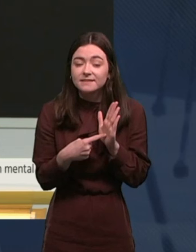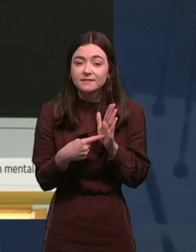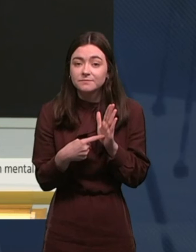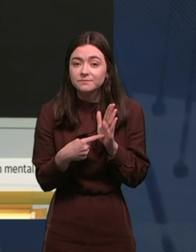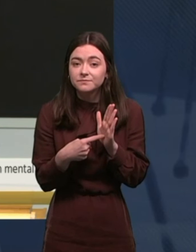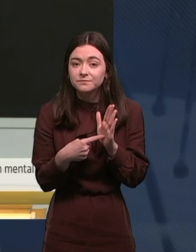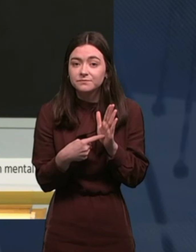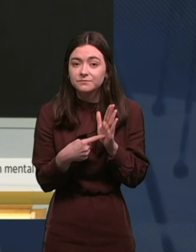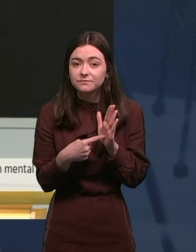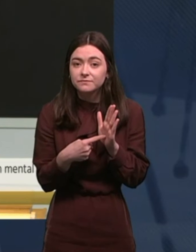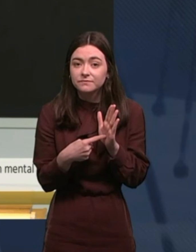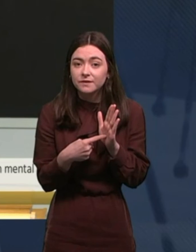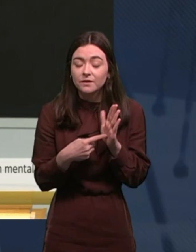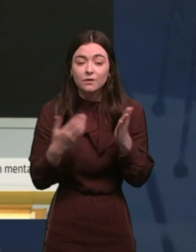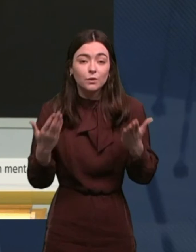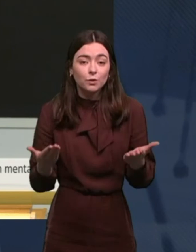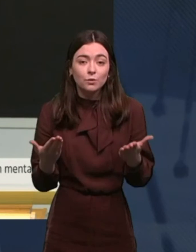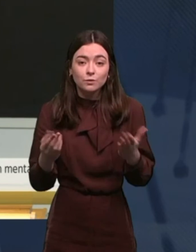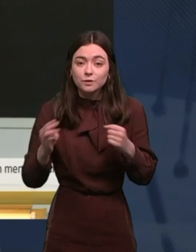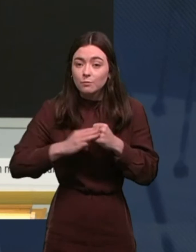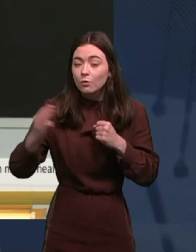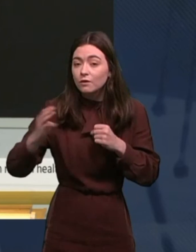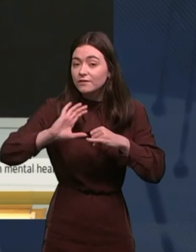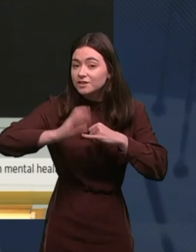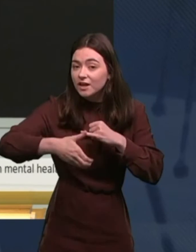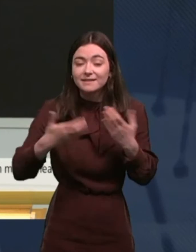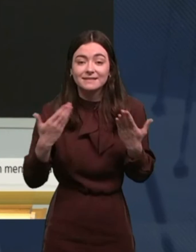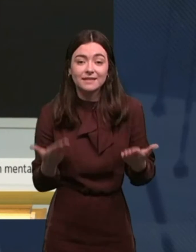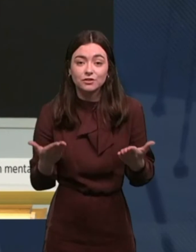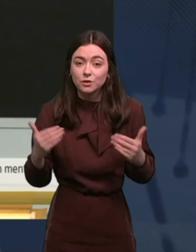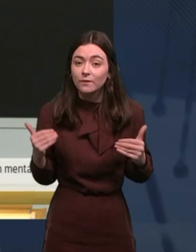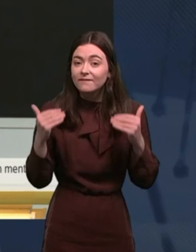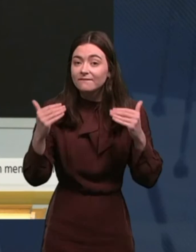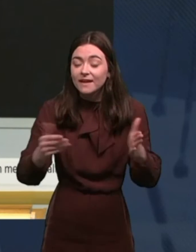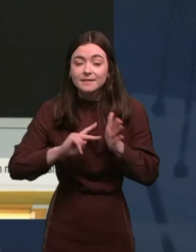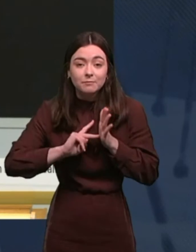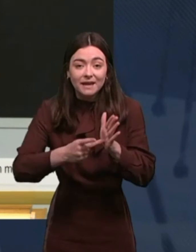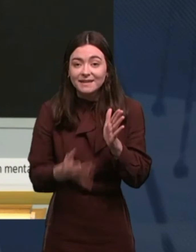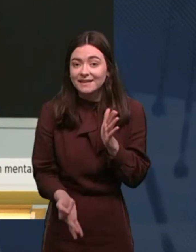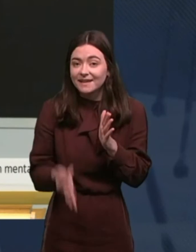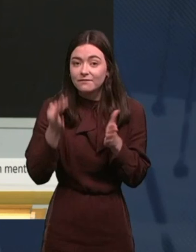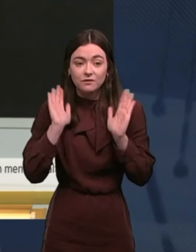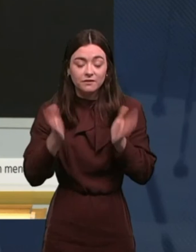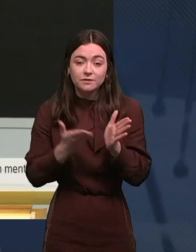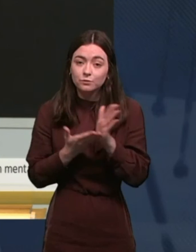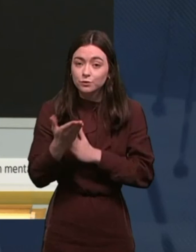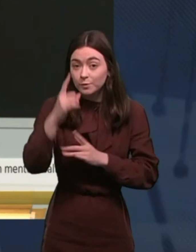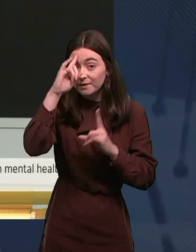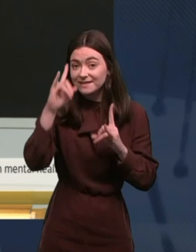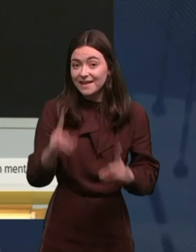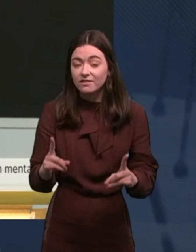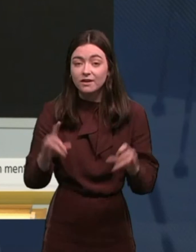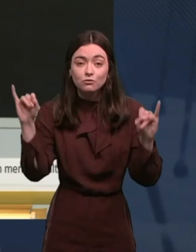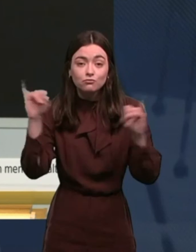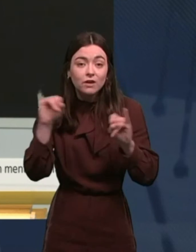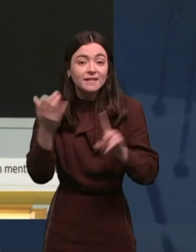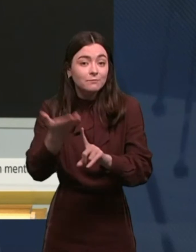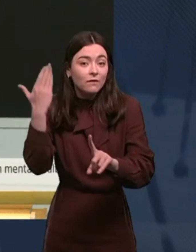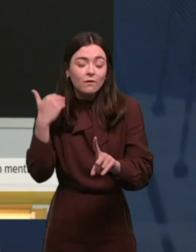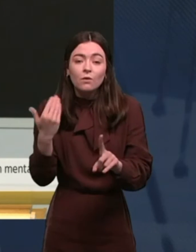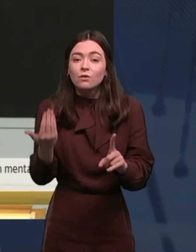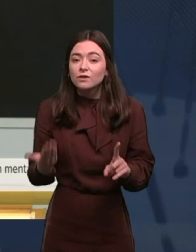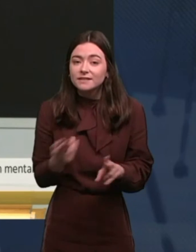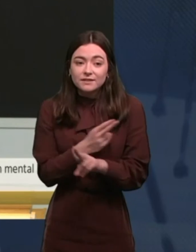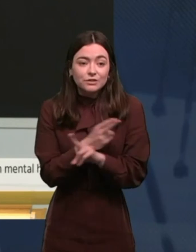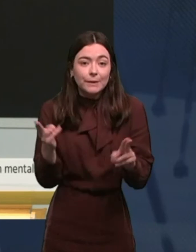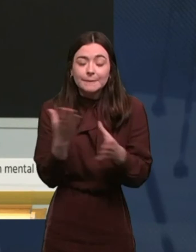more likely to make advanced planning for your care if you've been through a mental health crisis before. It's not something